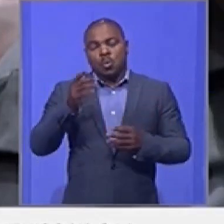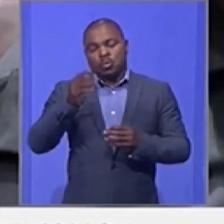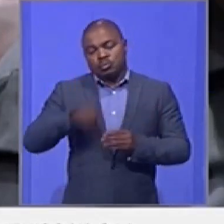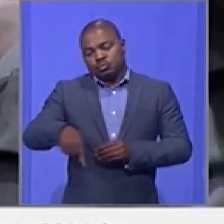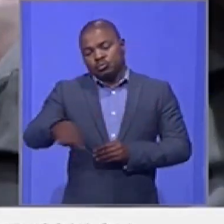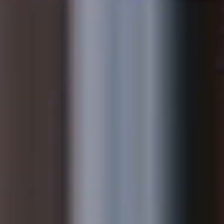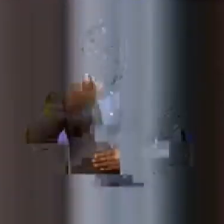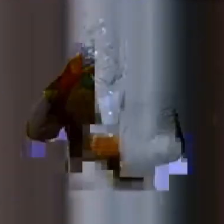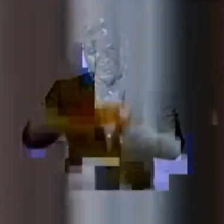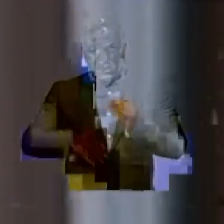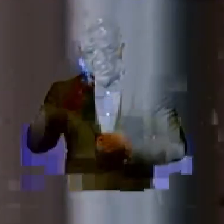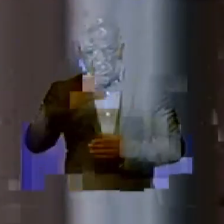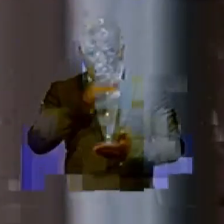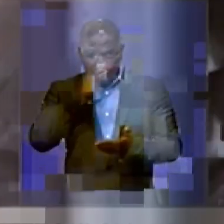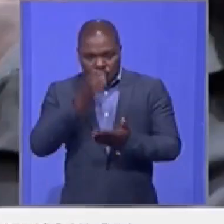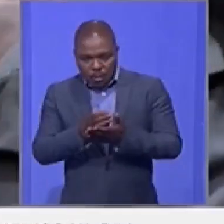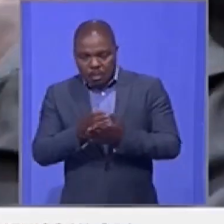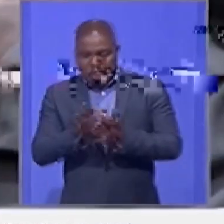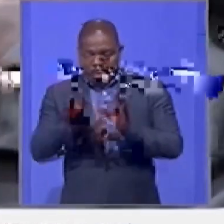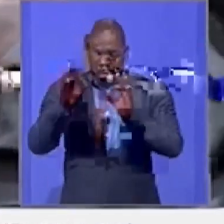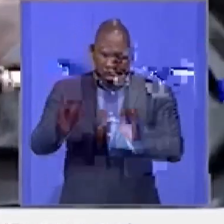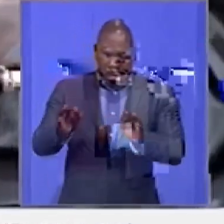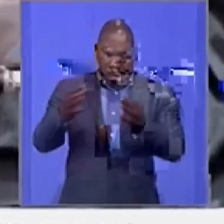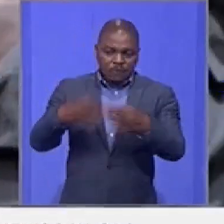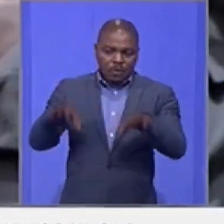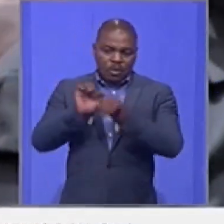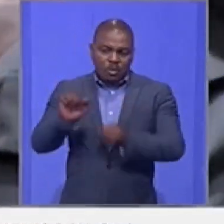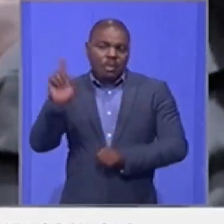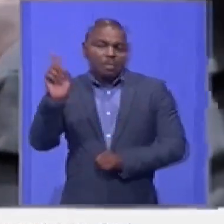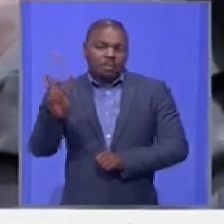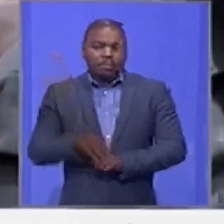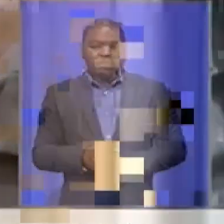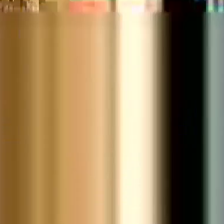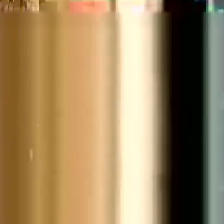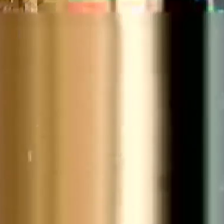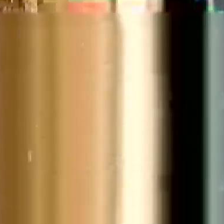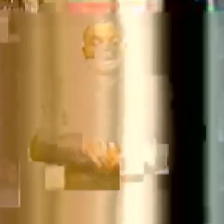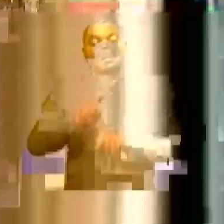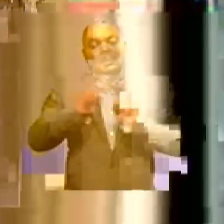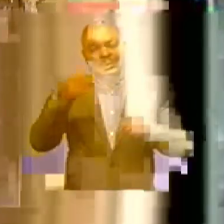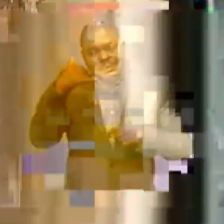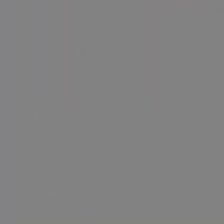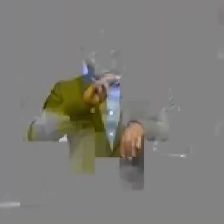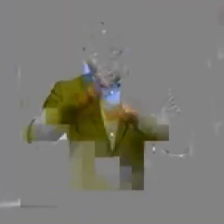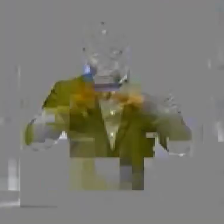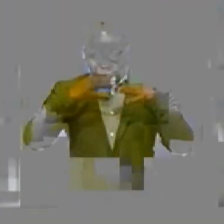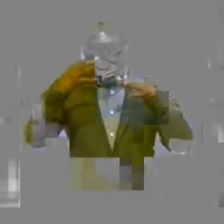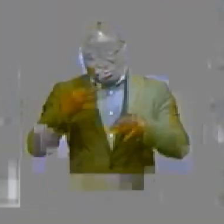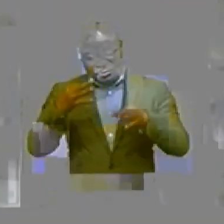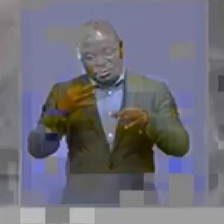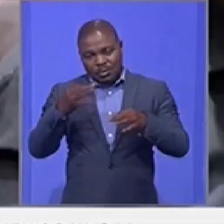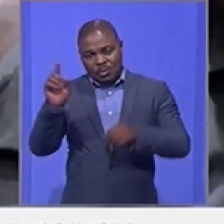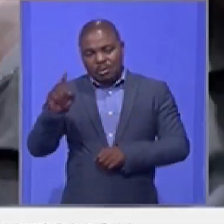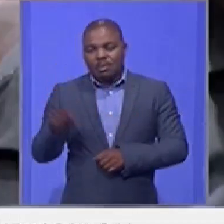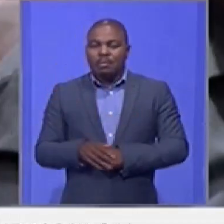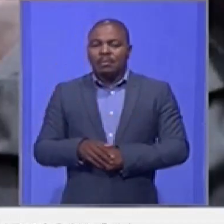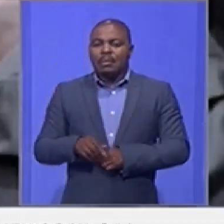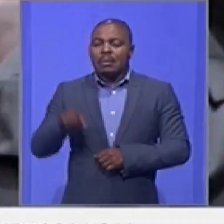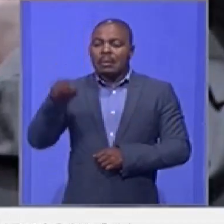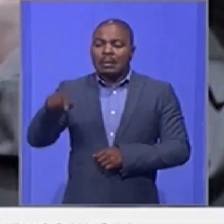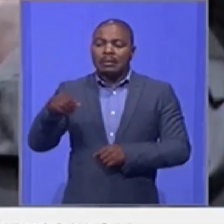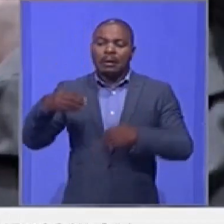in terms of confirming that particular value. What is still to be decided is how much of